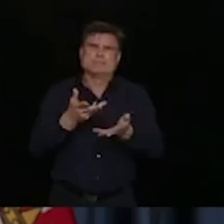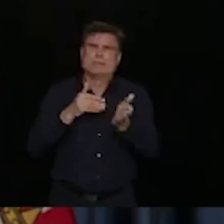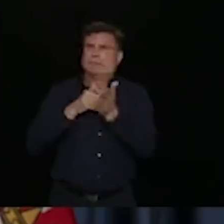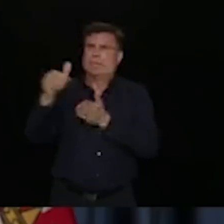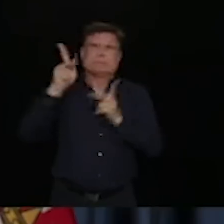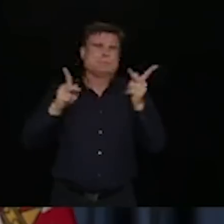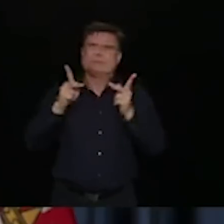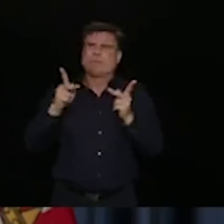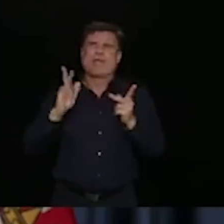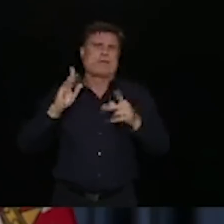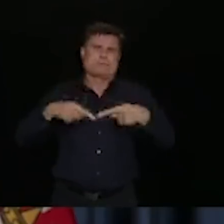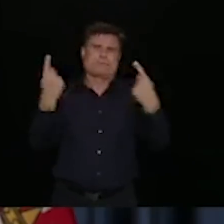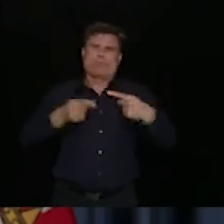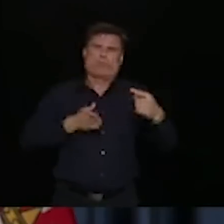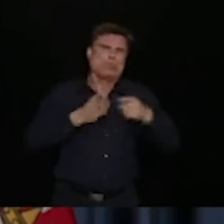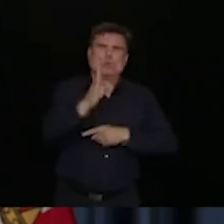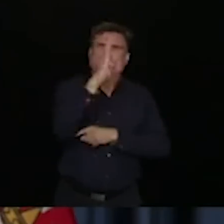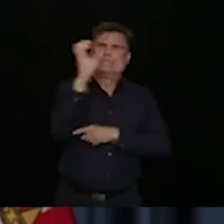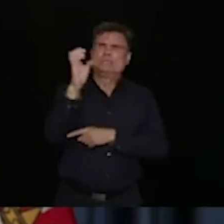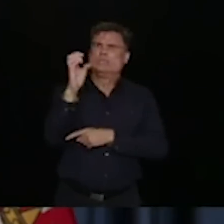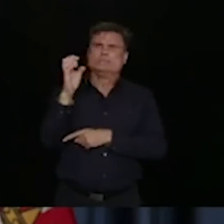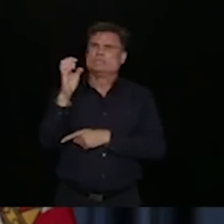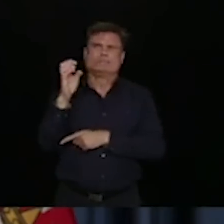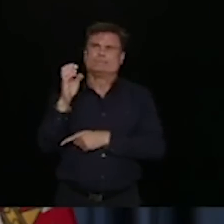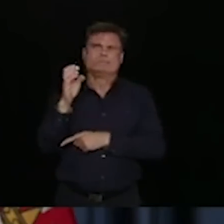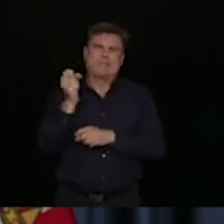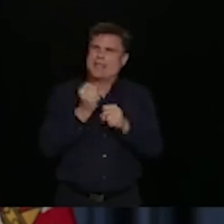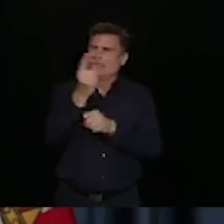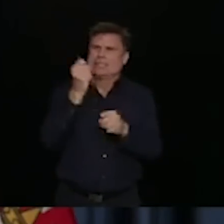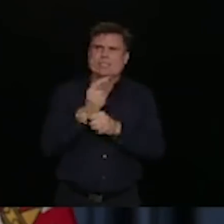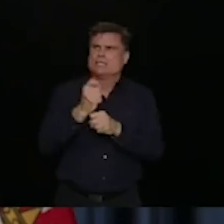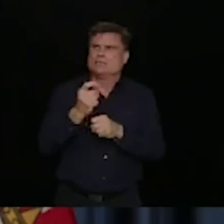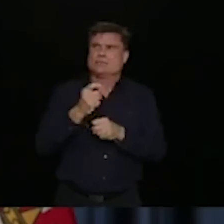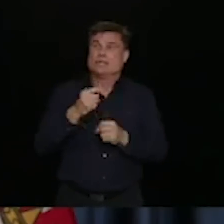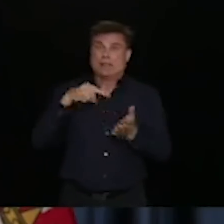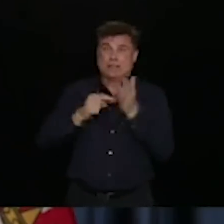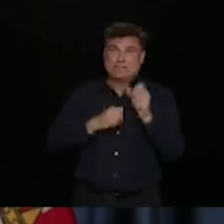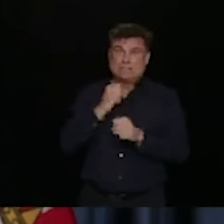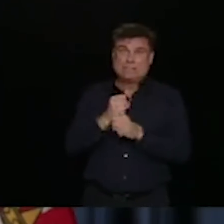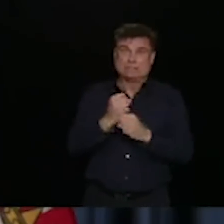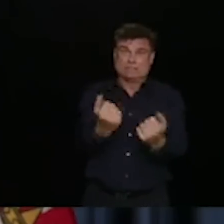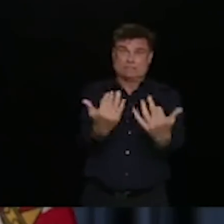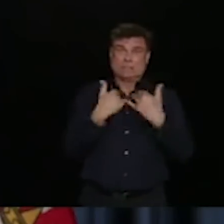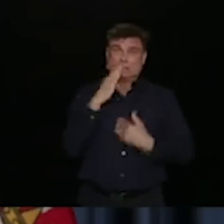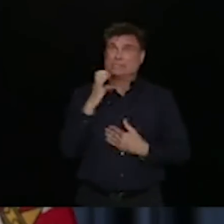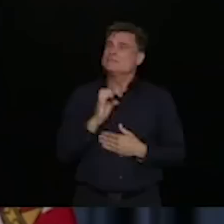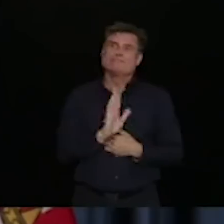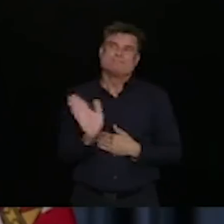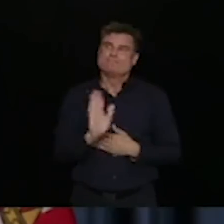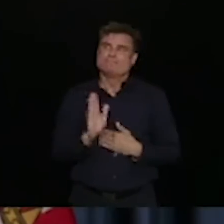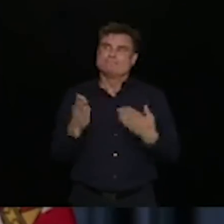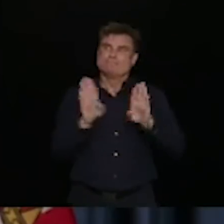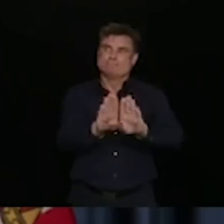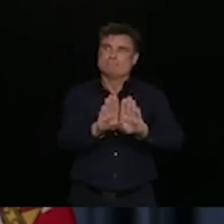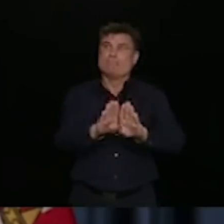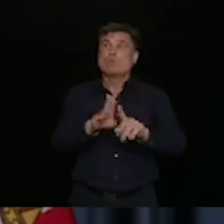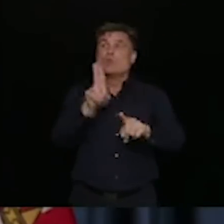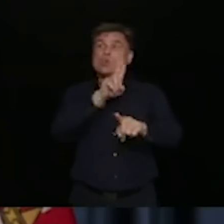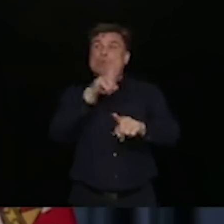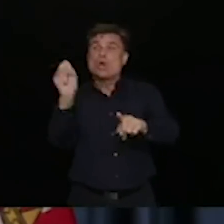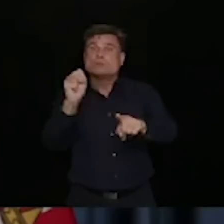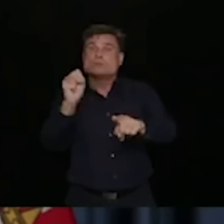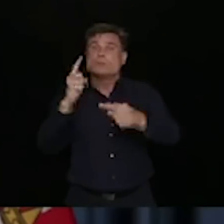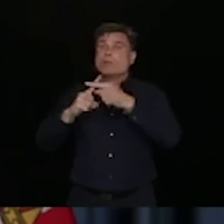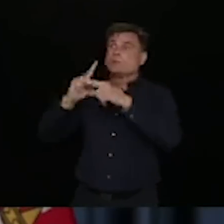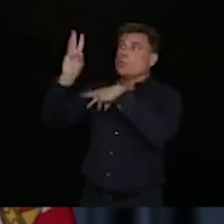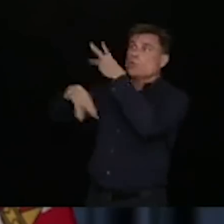year, and they're not coming this year. And this is not just about the United States, it's about international travelers, and it is not